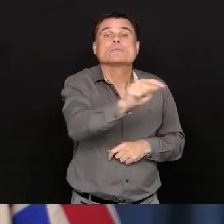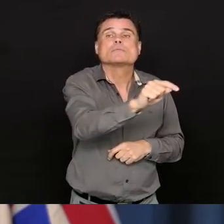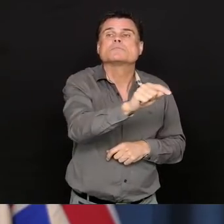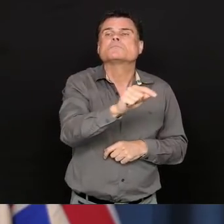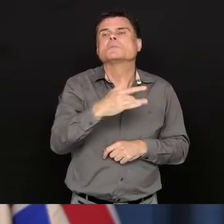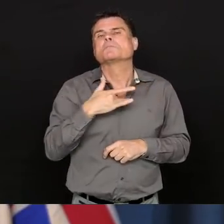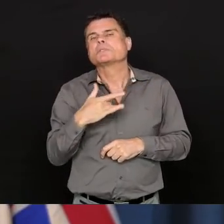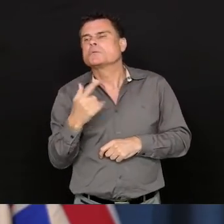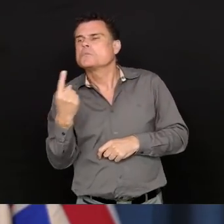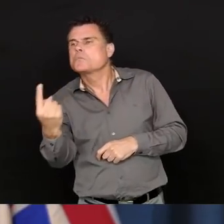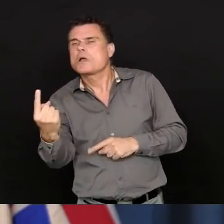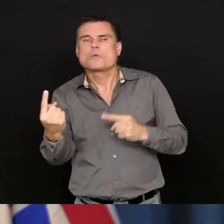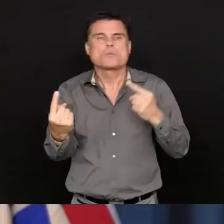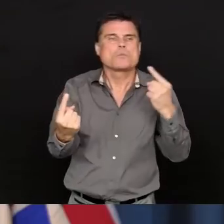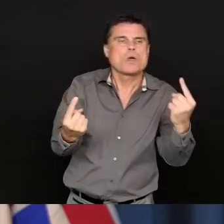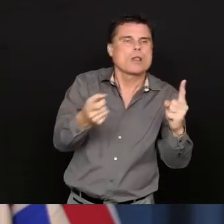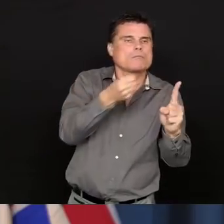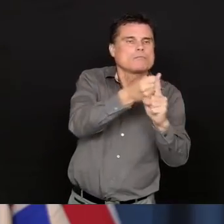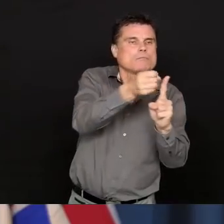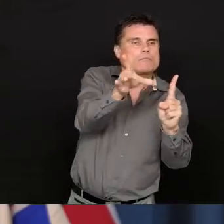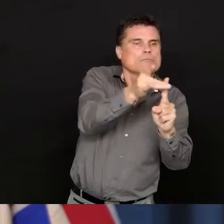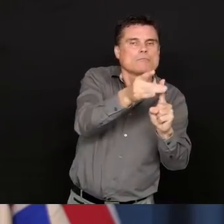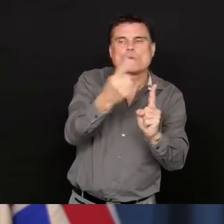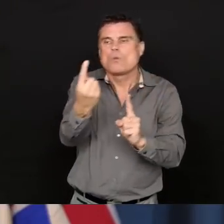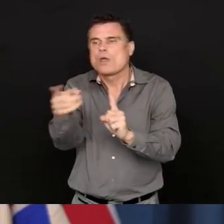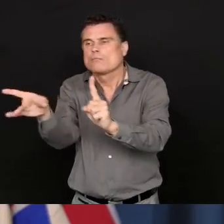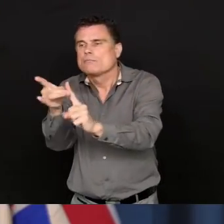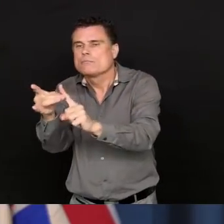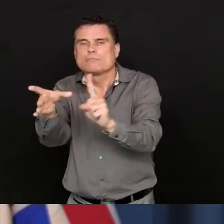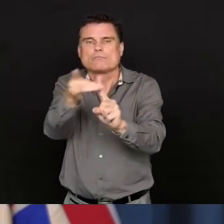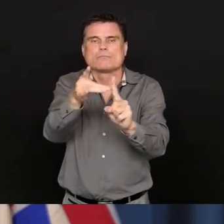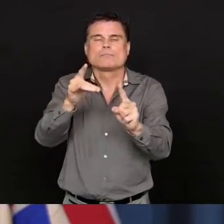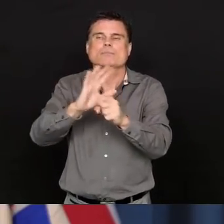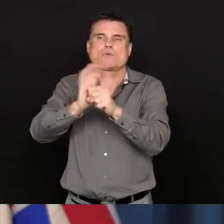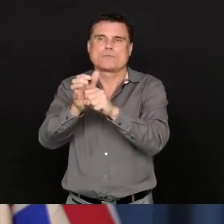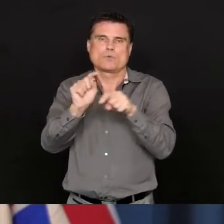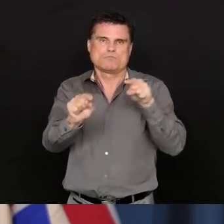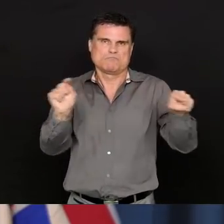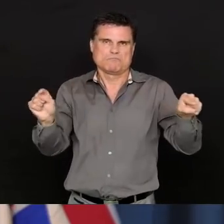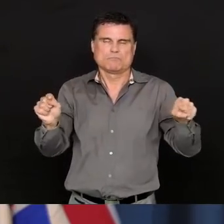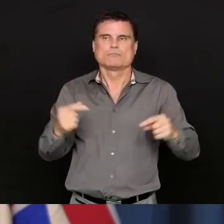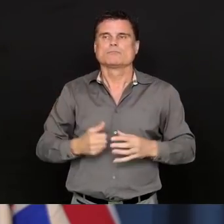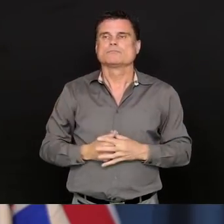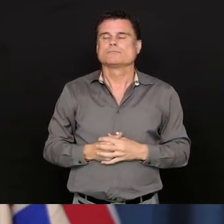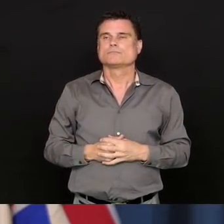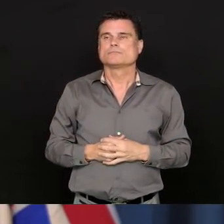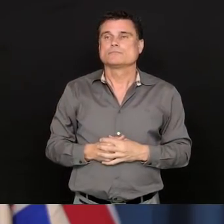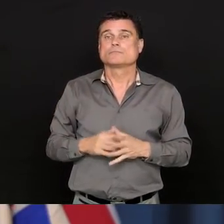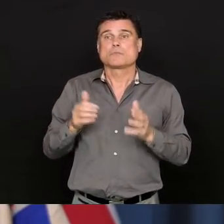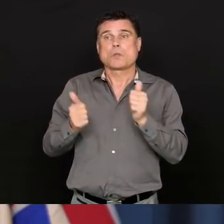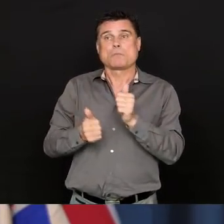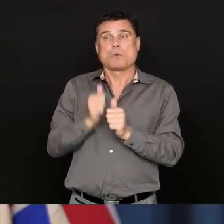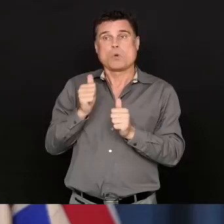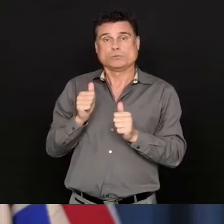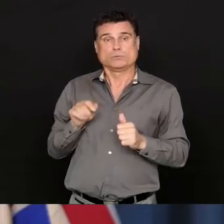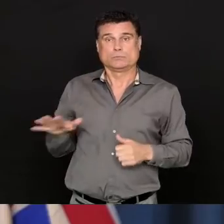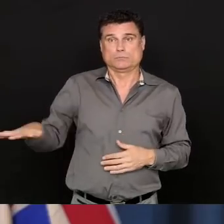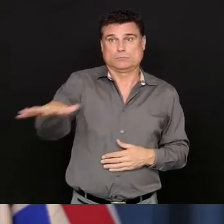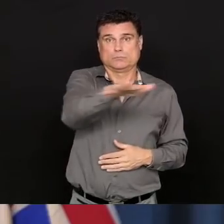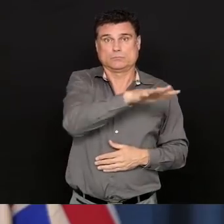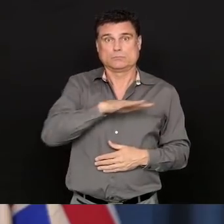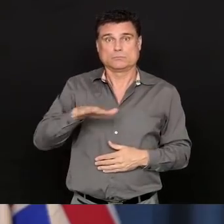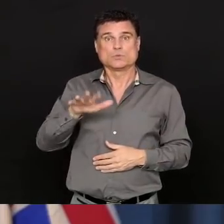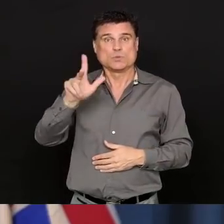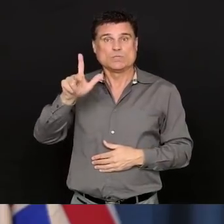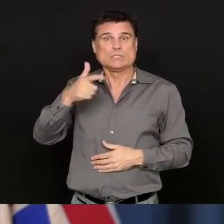outbreak response has taken place. So for most of these outbreaks, catching it early has made a huge difference in protecting